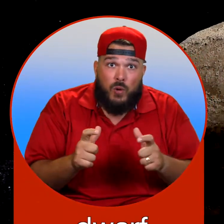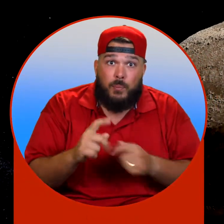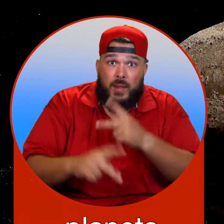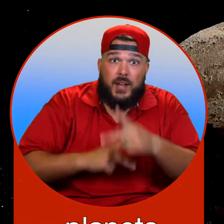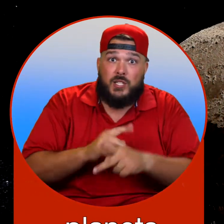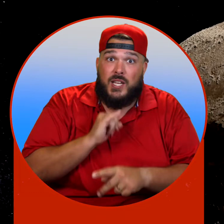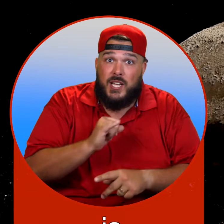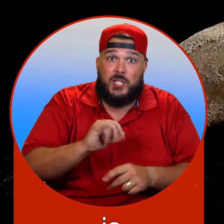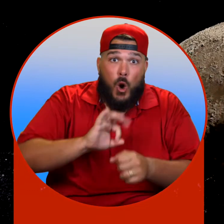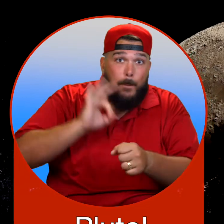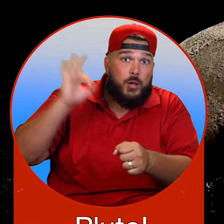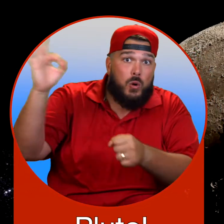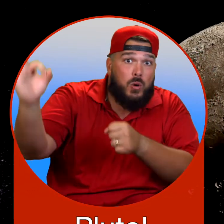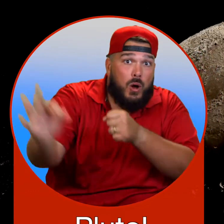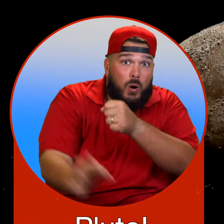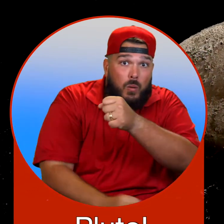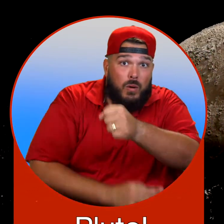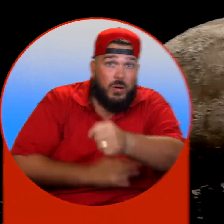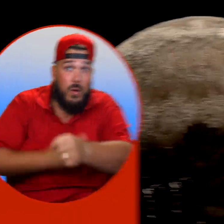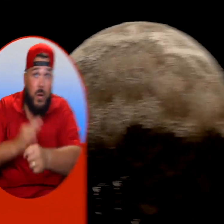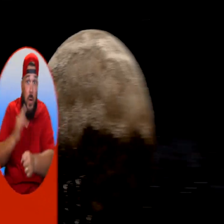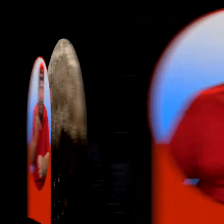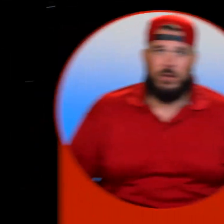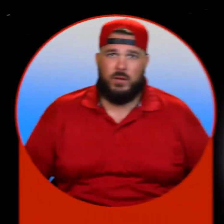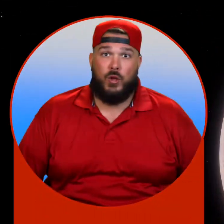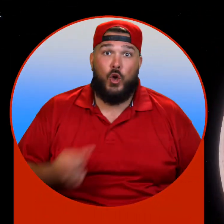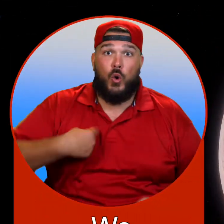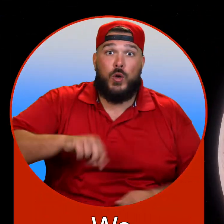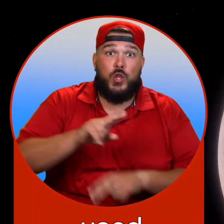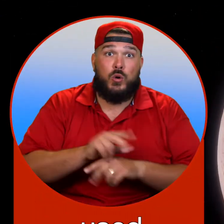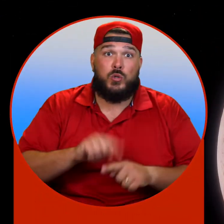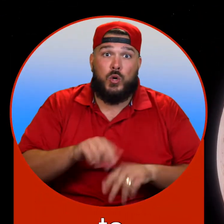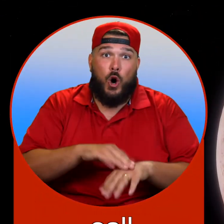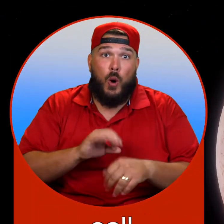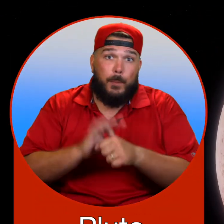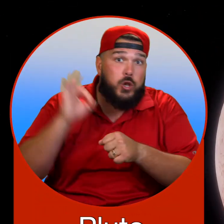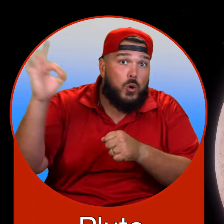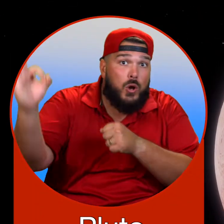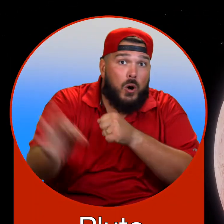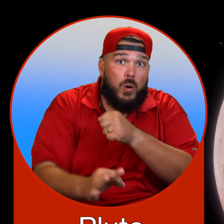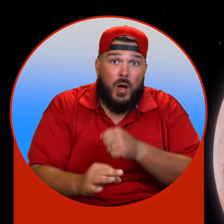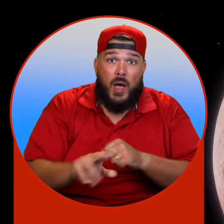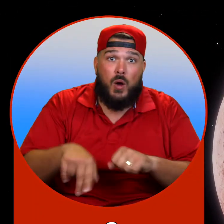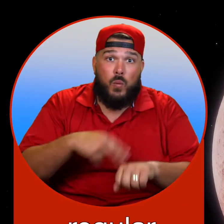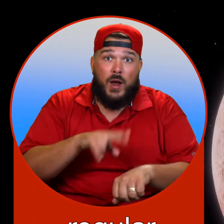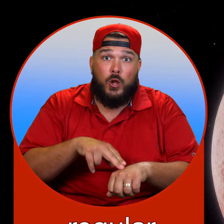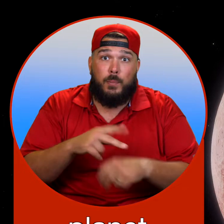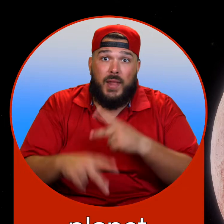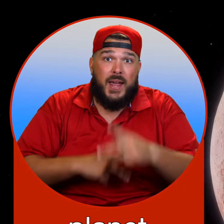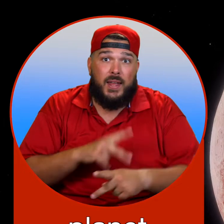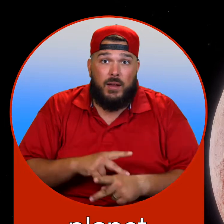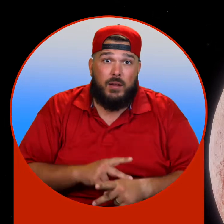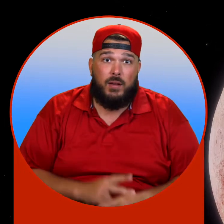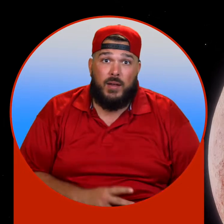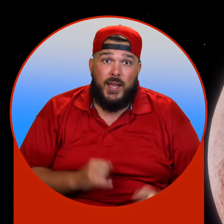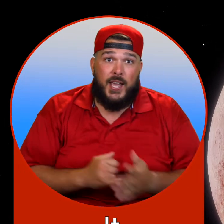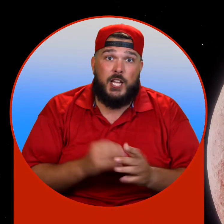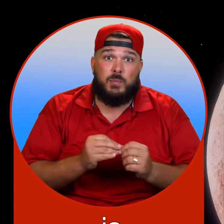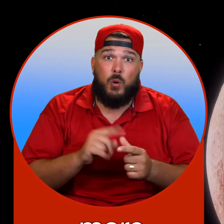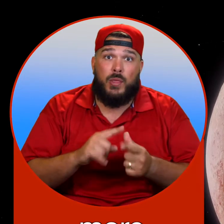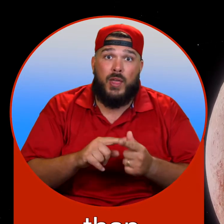dwarf planets is Pluto. We used to call Pluto a regular planet.